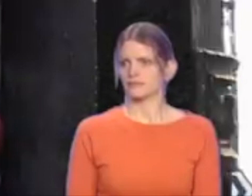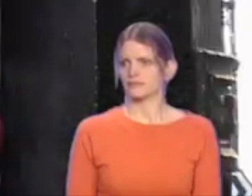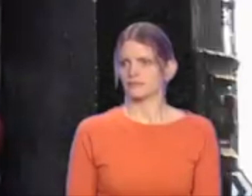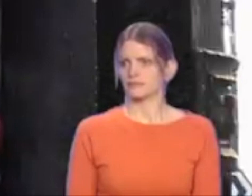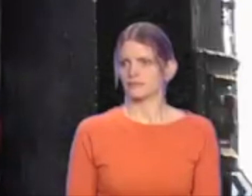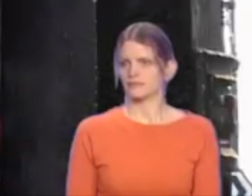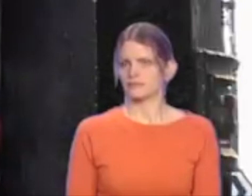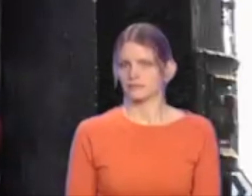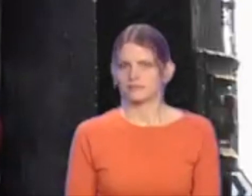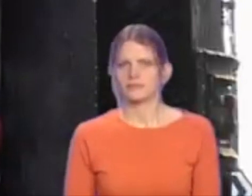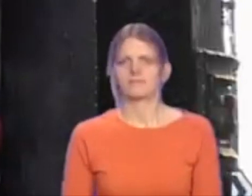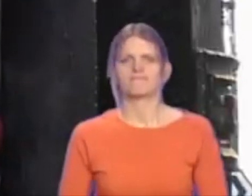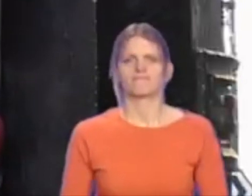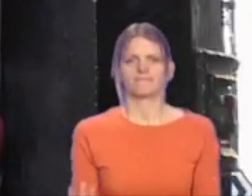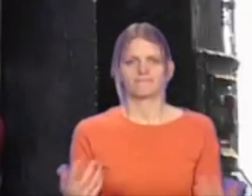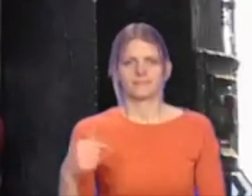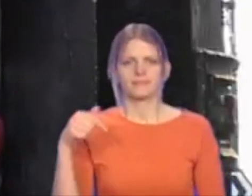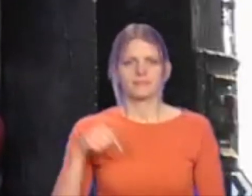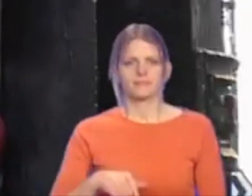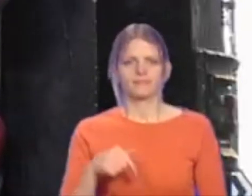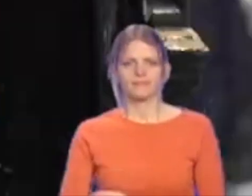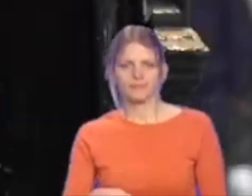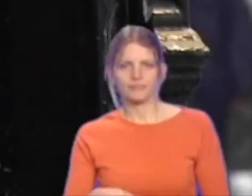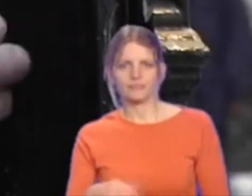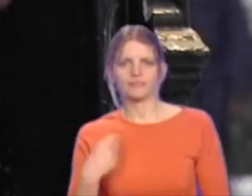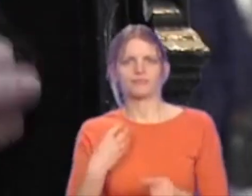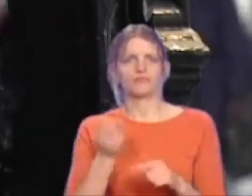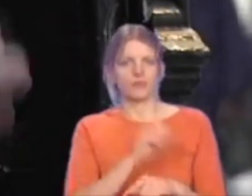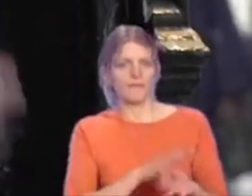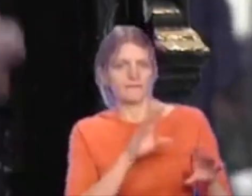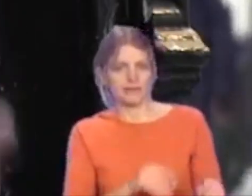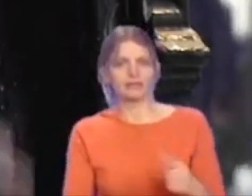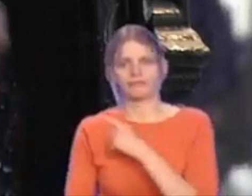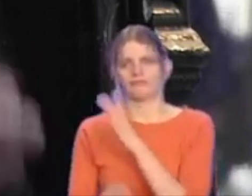Having made the drop, the agent would then return to the lamppost and erase the chalk mark.